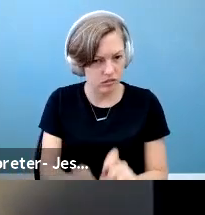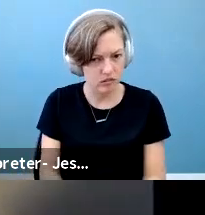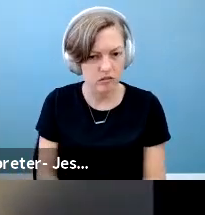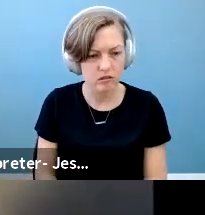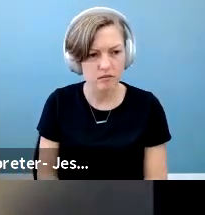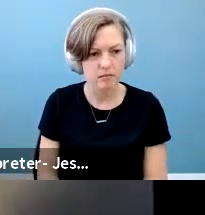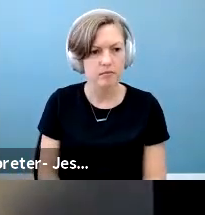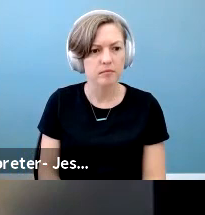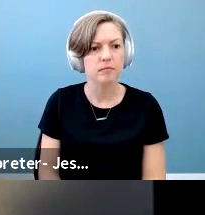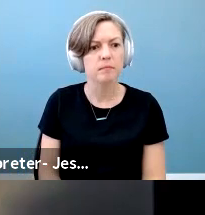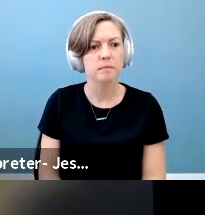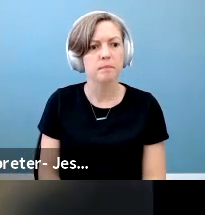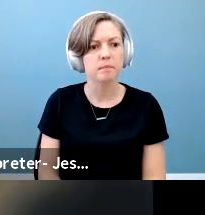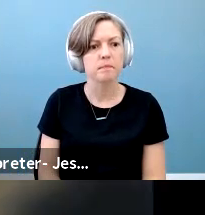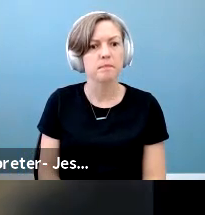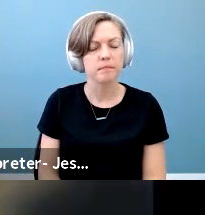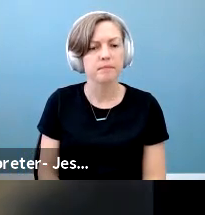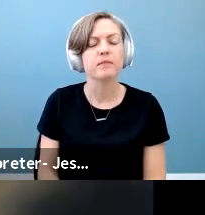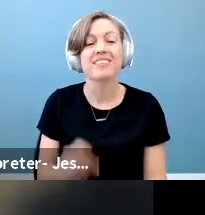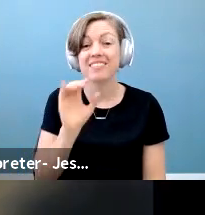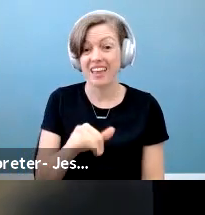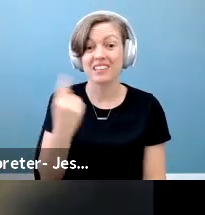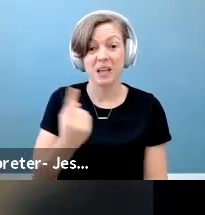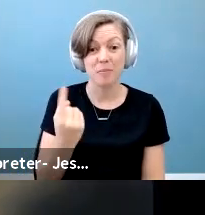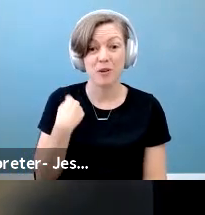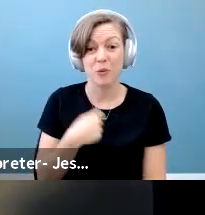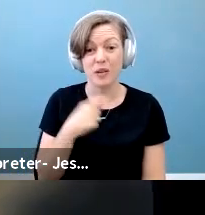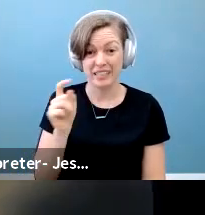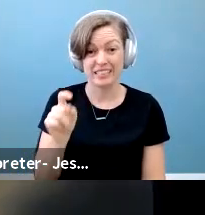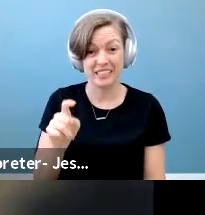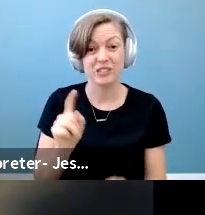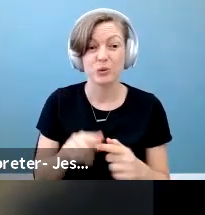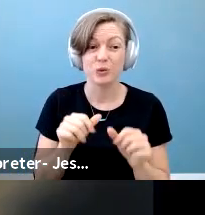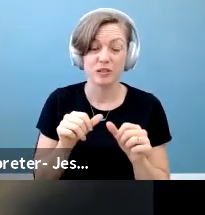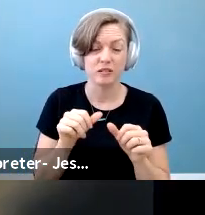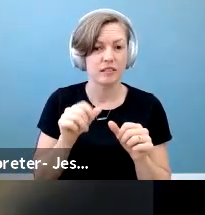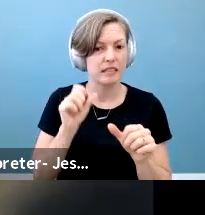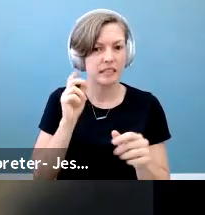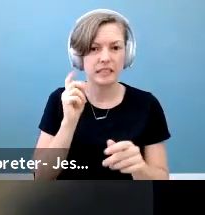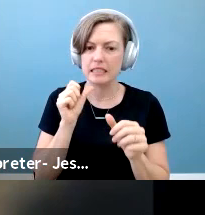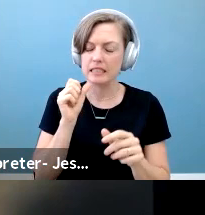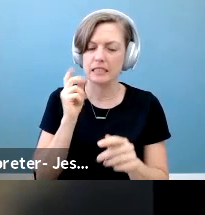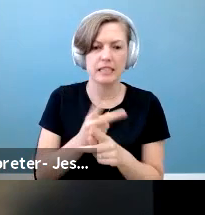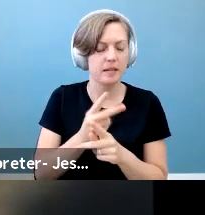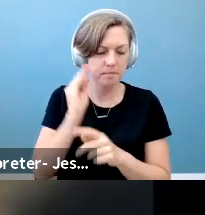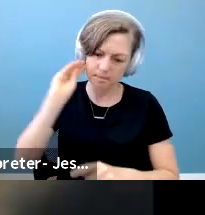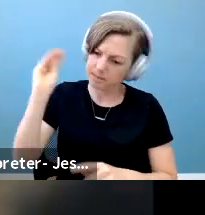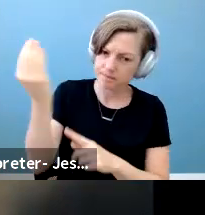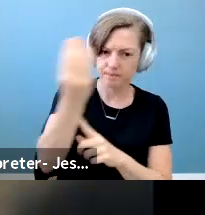And that is something that we need to keep front of mind as we are